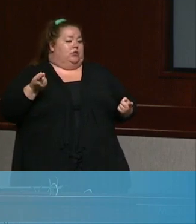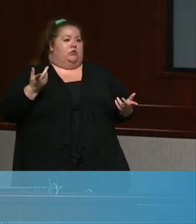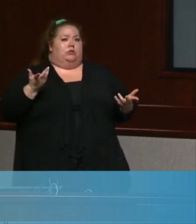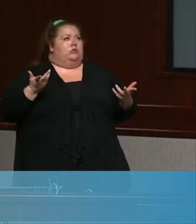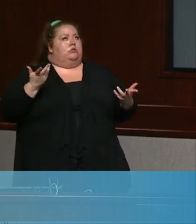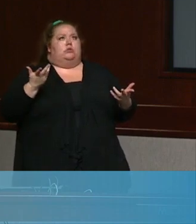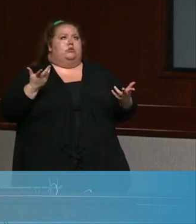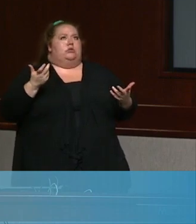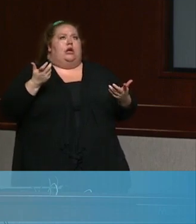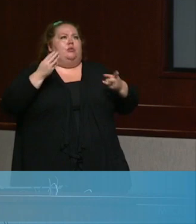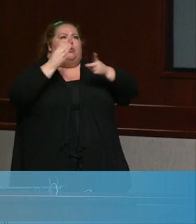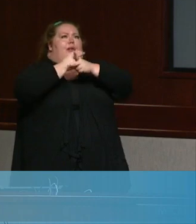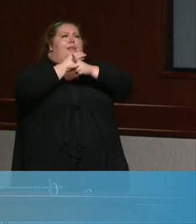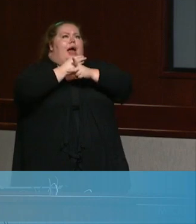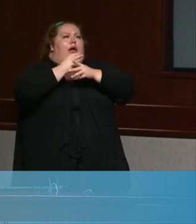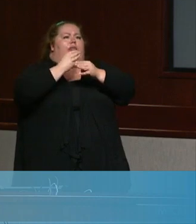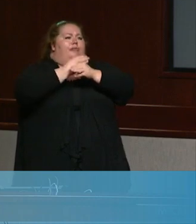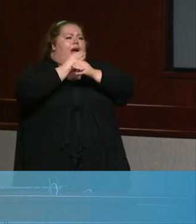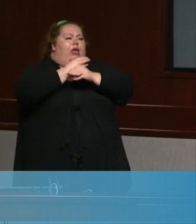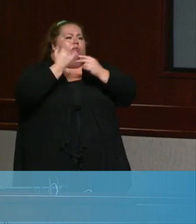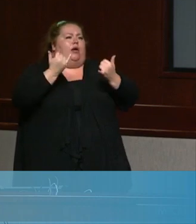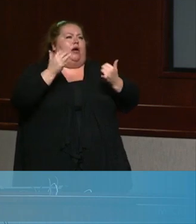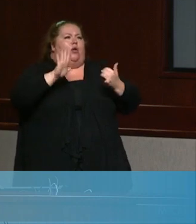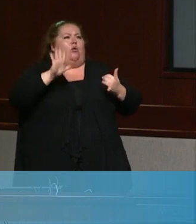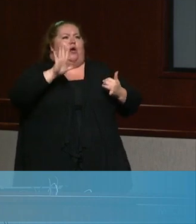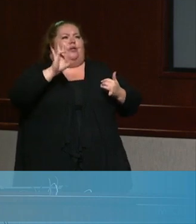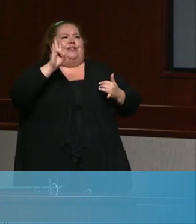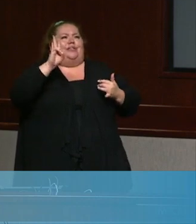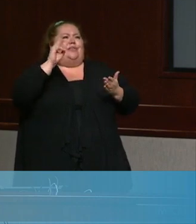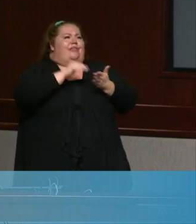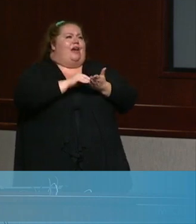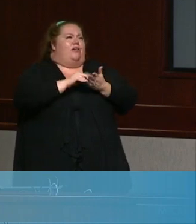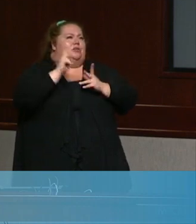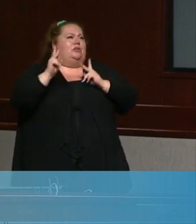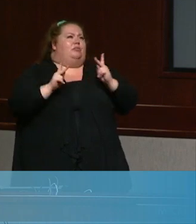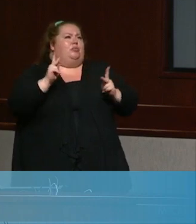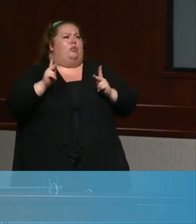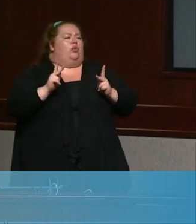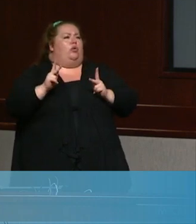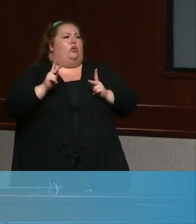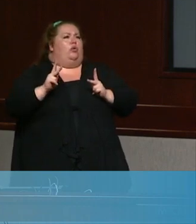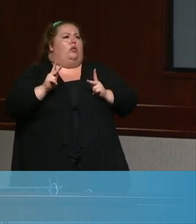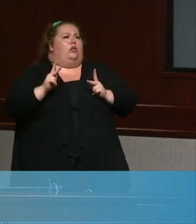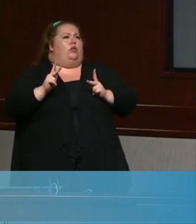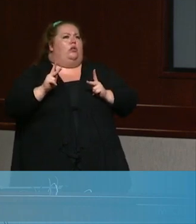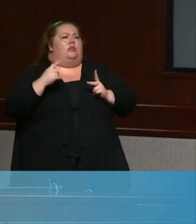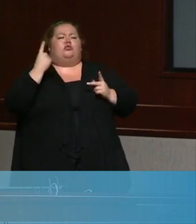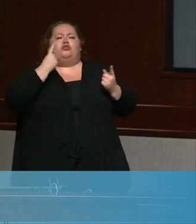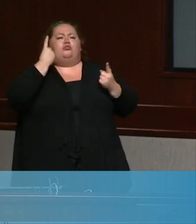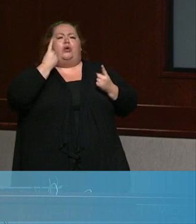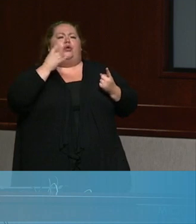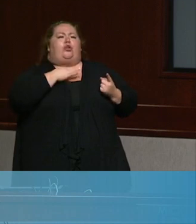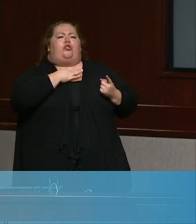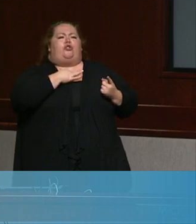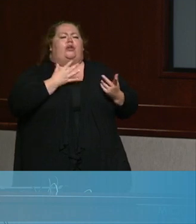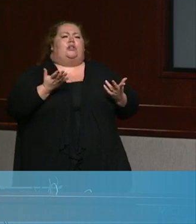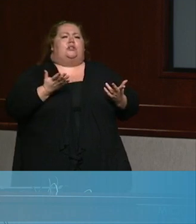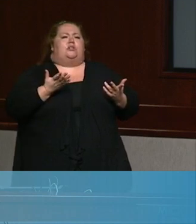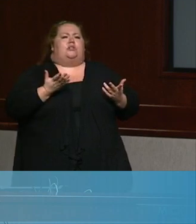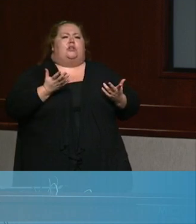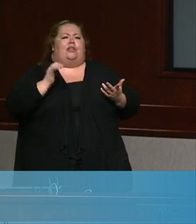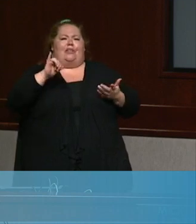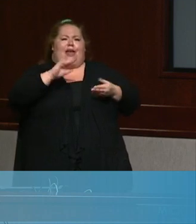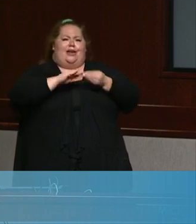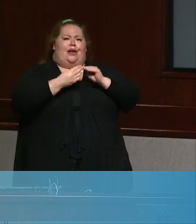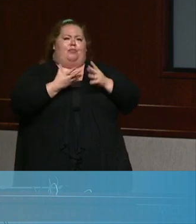I'm doing the math off the top of my head here. It's almost 7,000 people that, I'm just wondering if that number of recovered should be higher